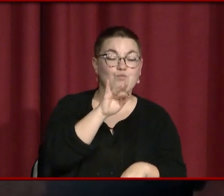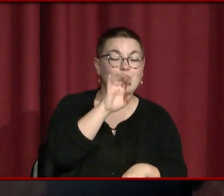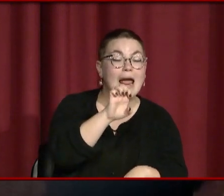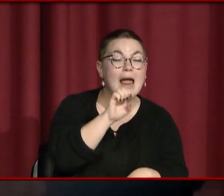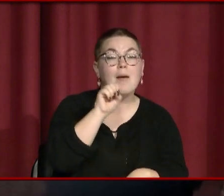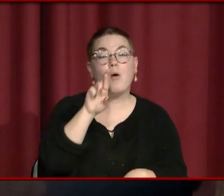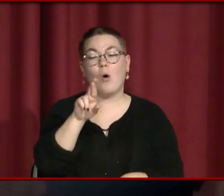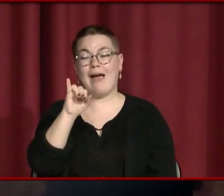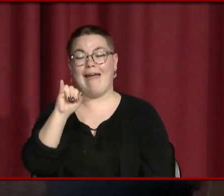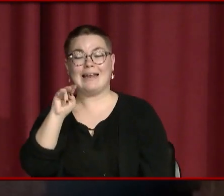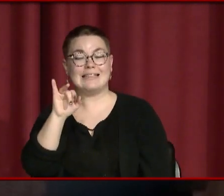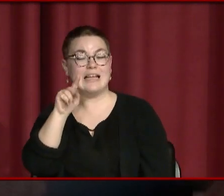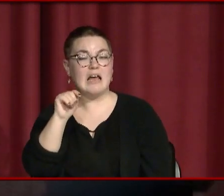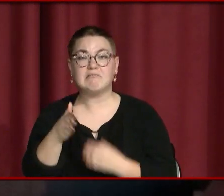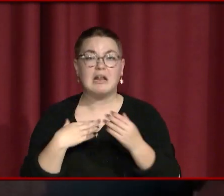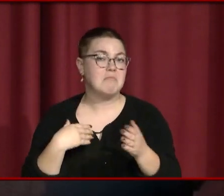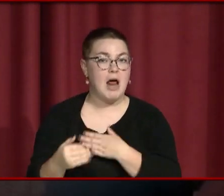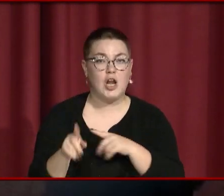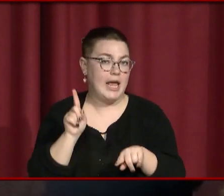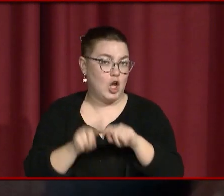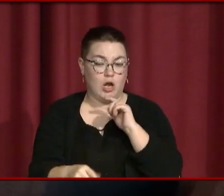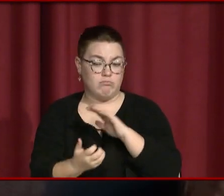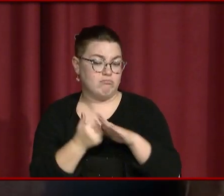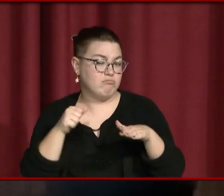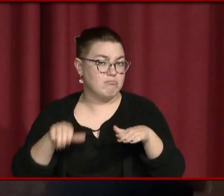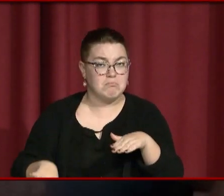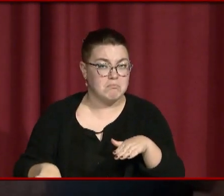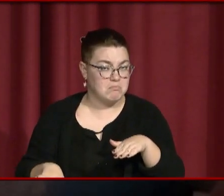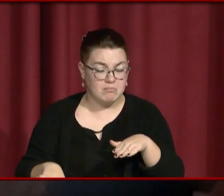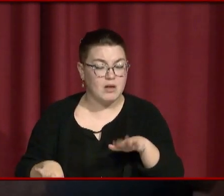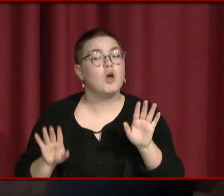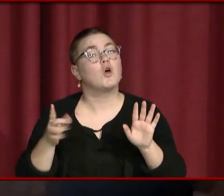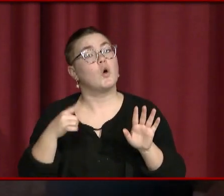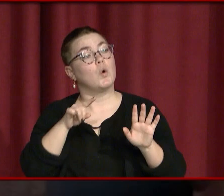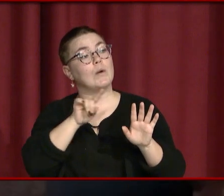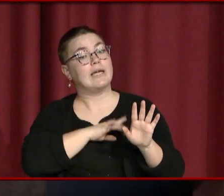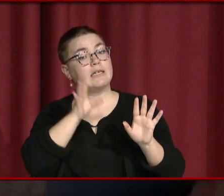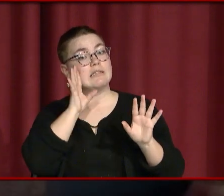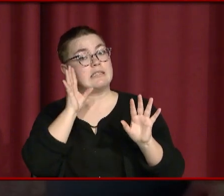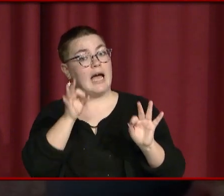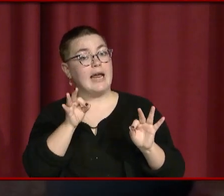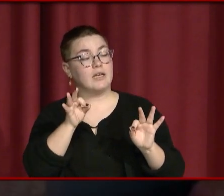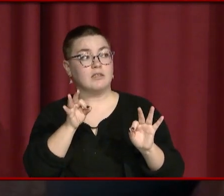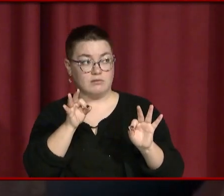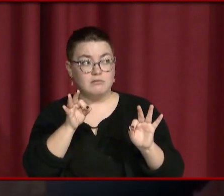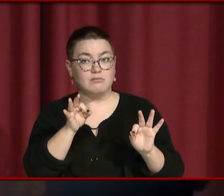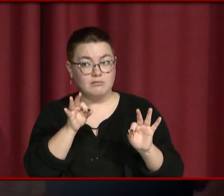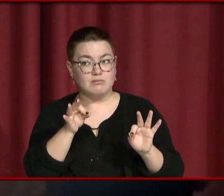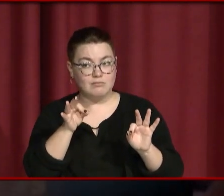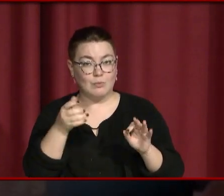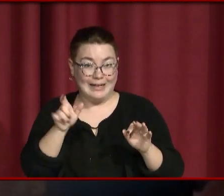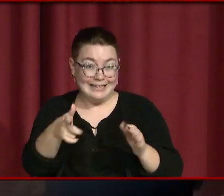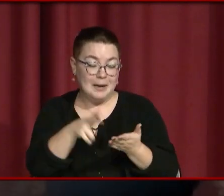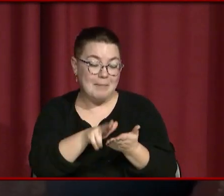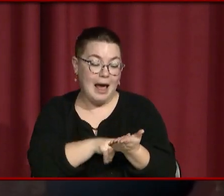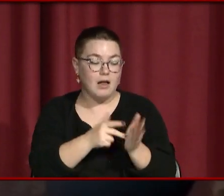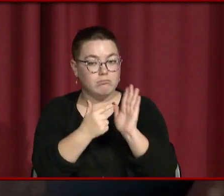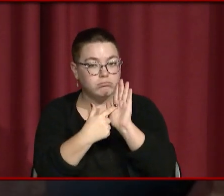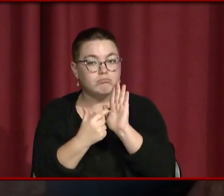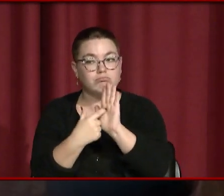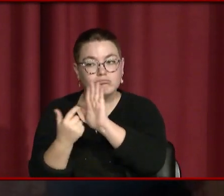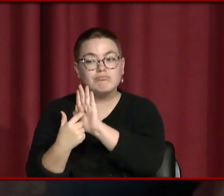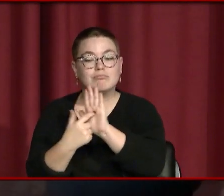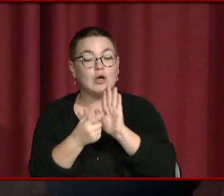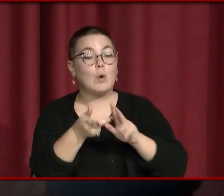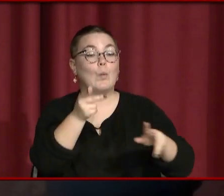concerns. That was wildly unpopular. We had to go to the ballot box as the people to get that passed. And we, the people,